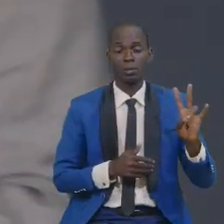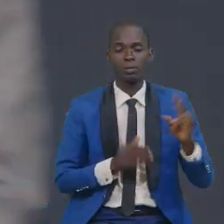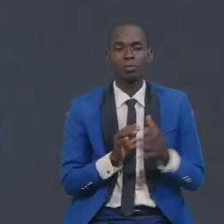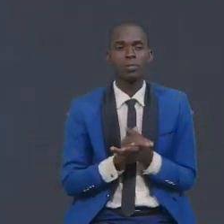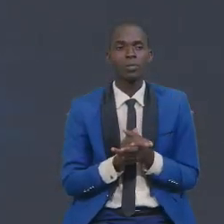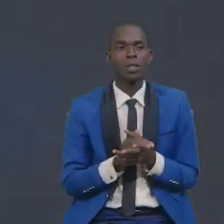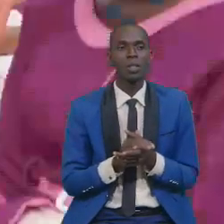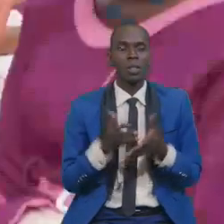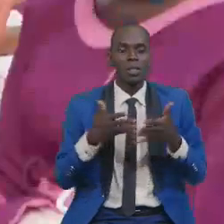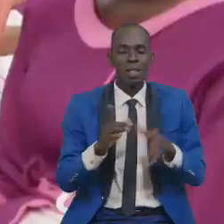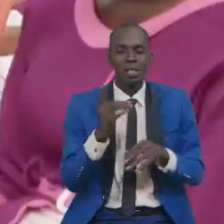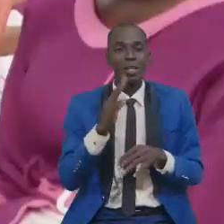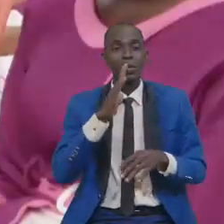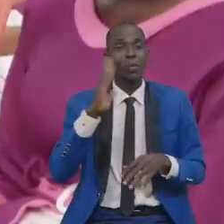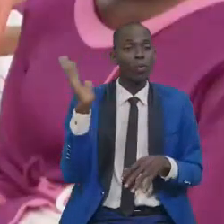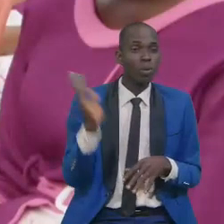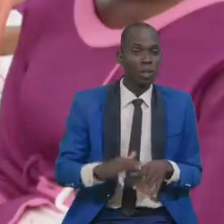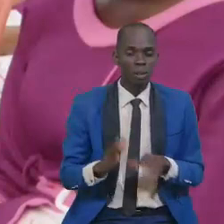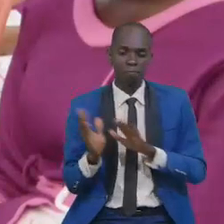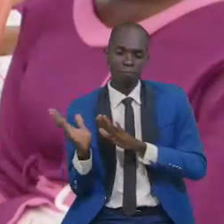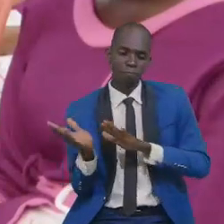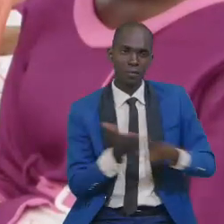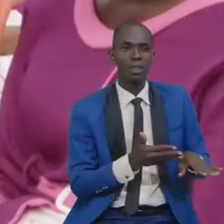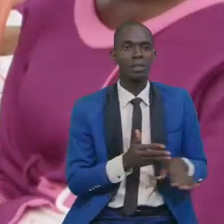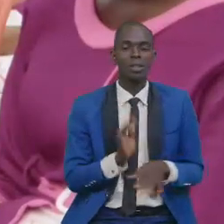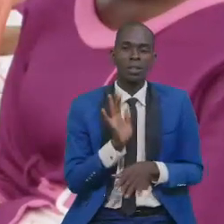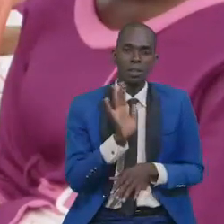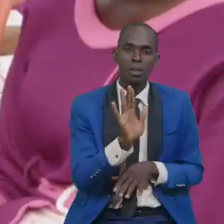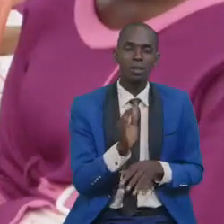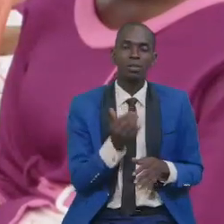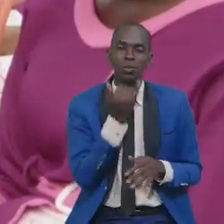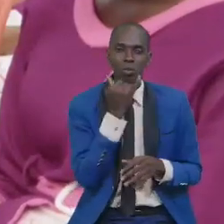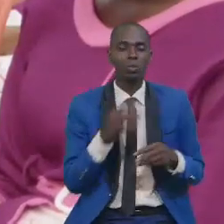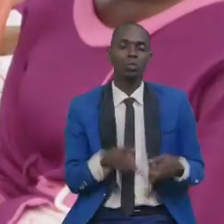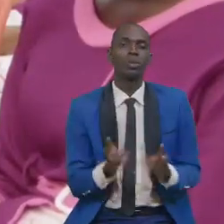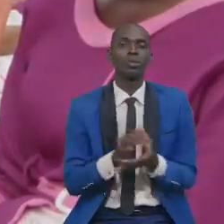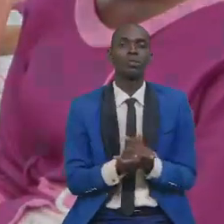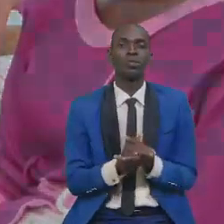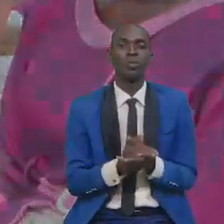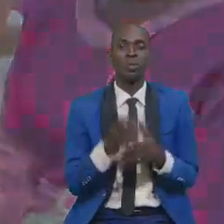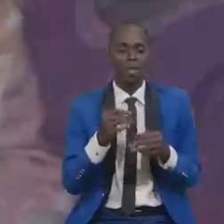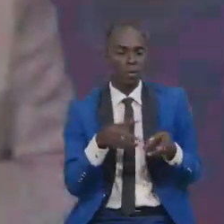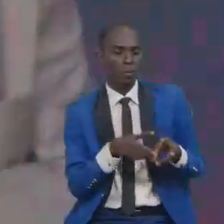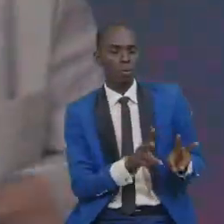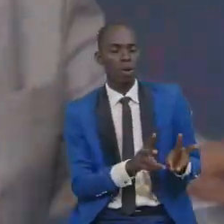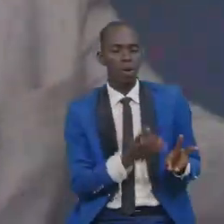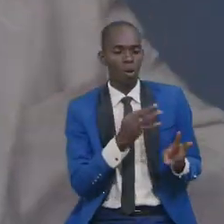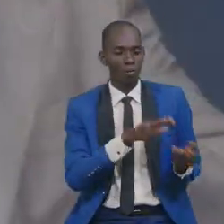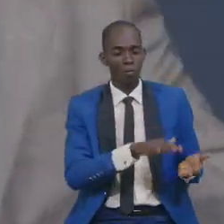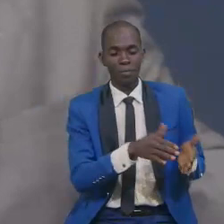ledge the wicked forsake is way the way of this